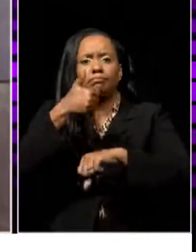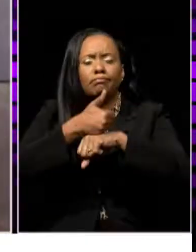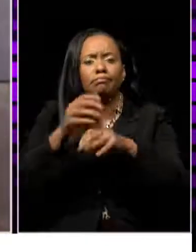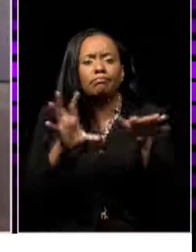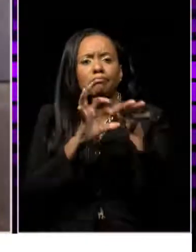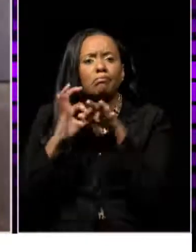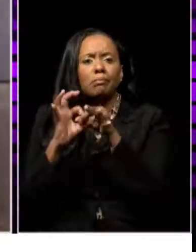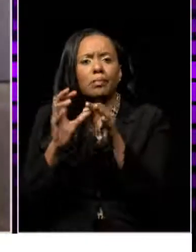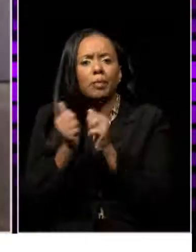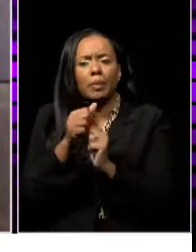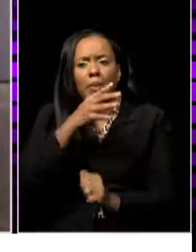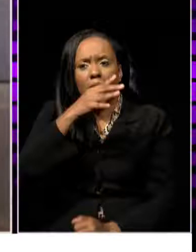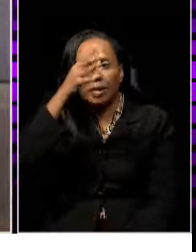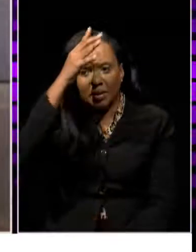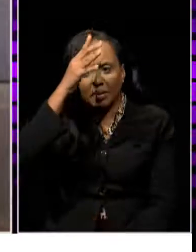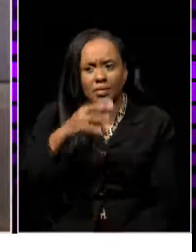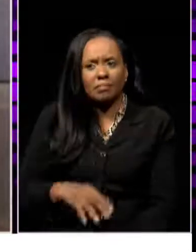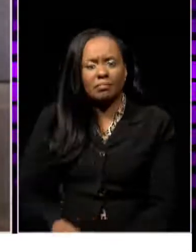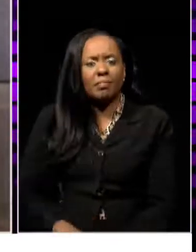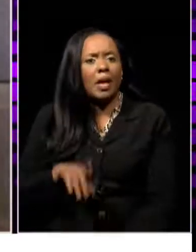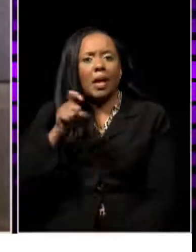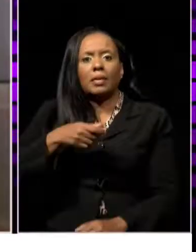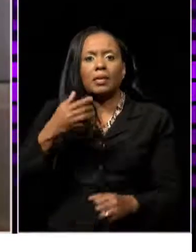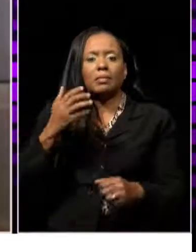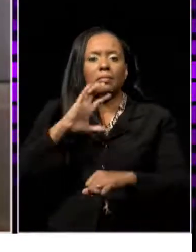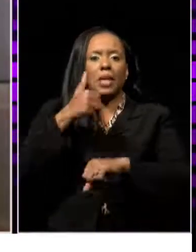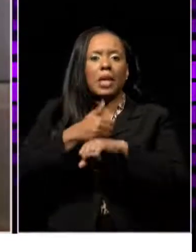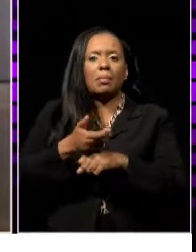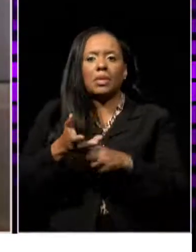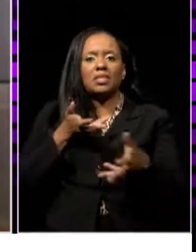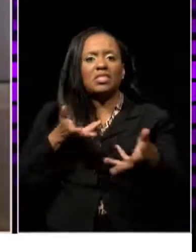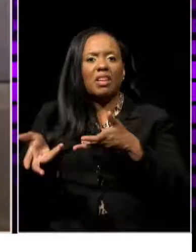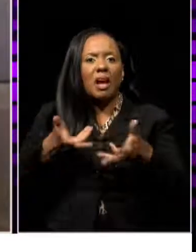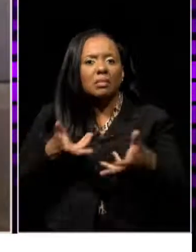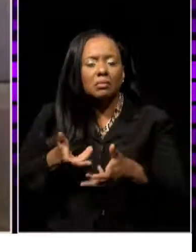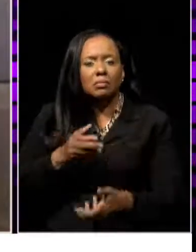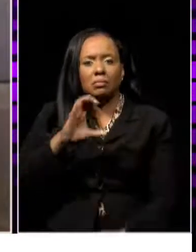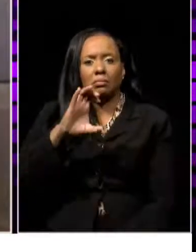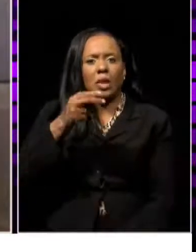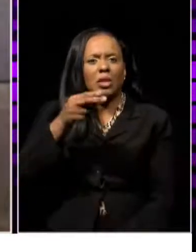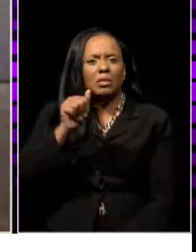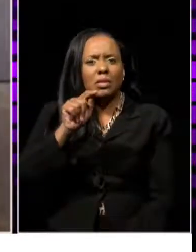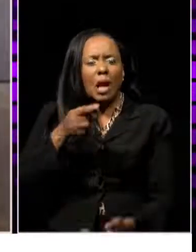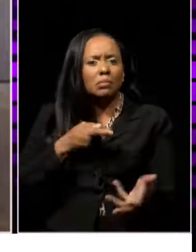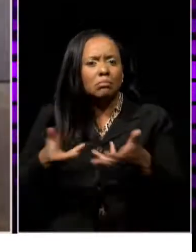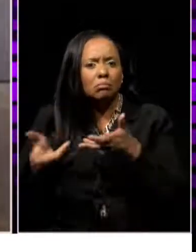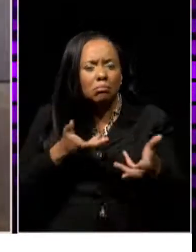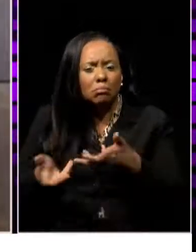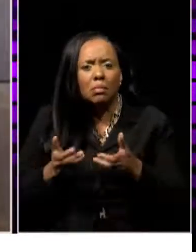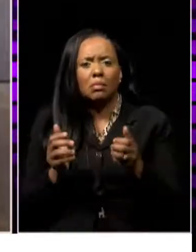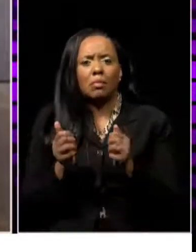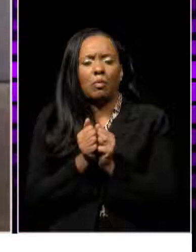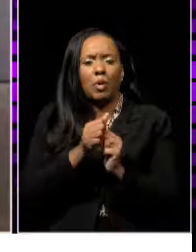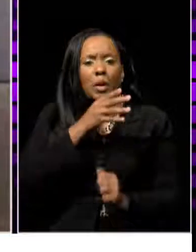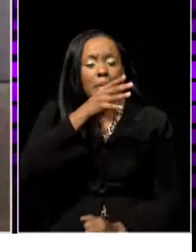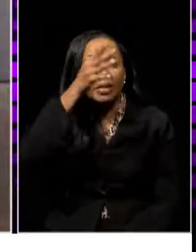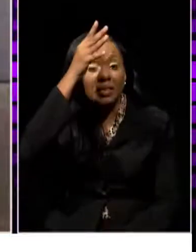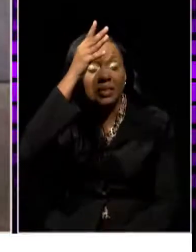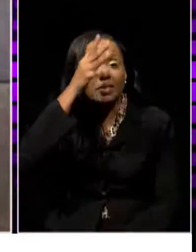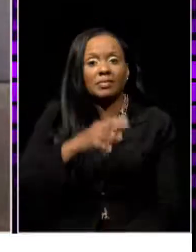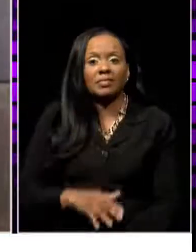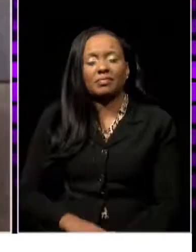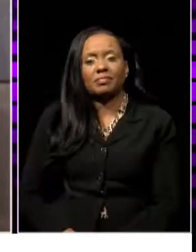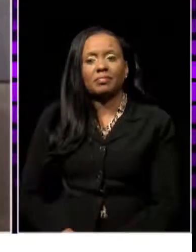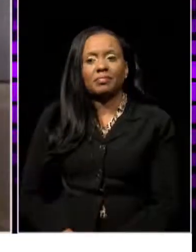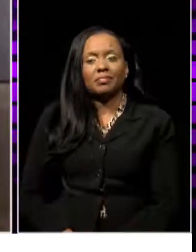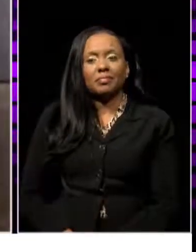these charts and stuff like that and monitor the charts. Sometimes with some environments and parents, some of them